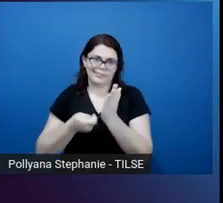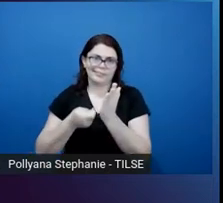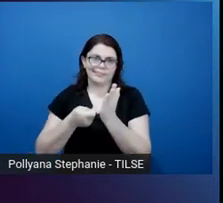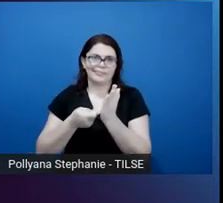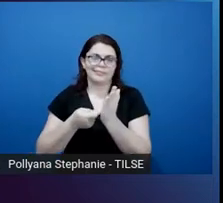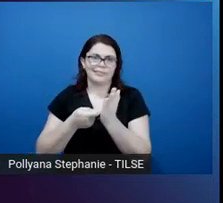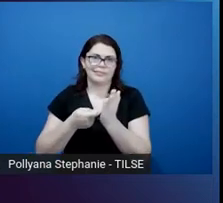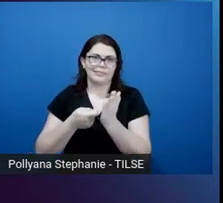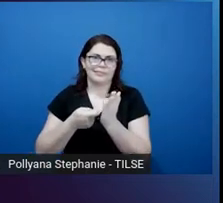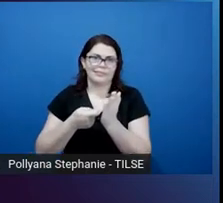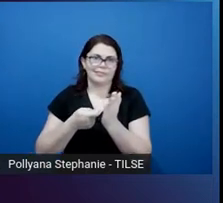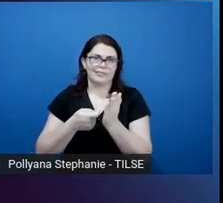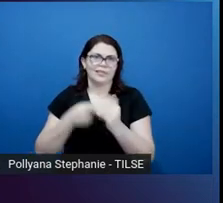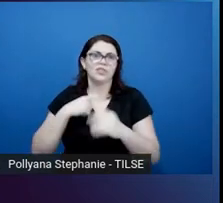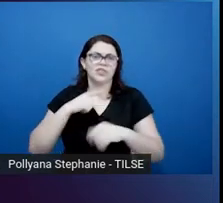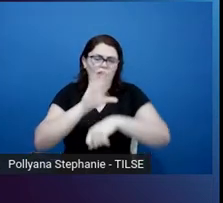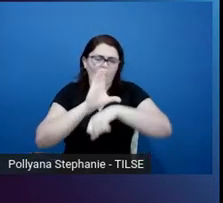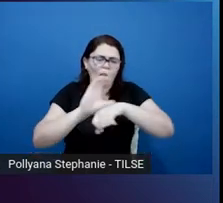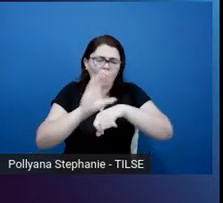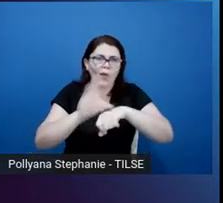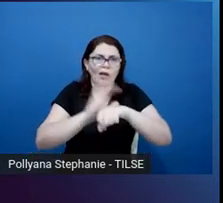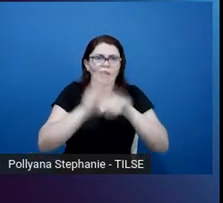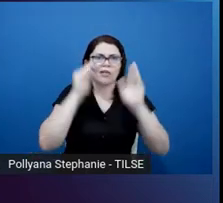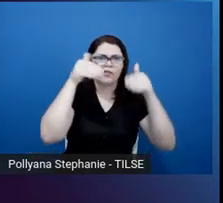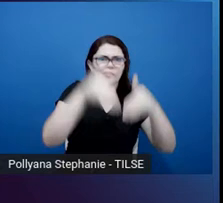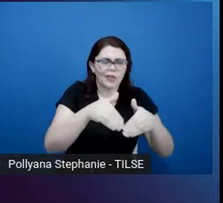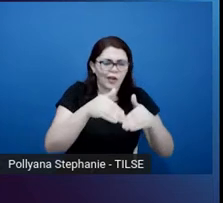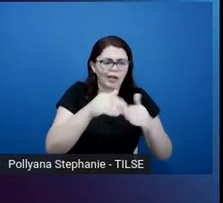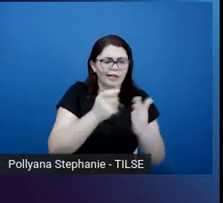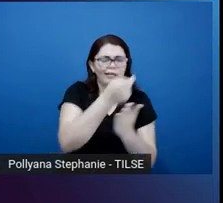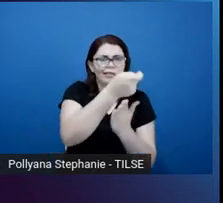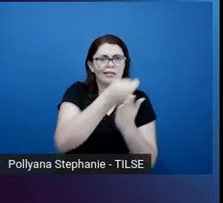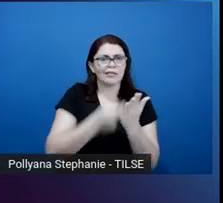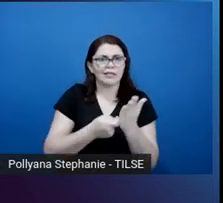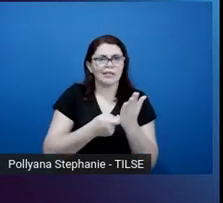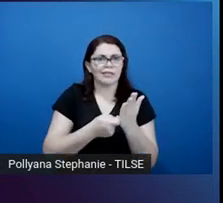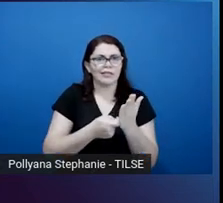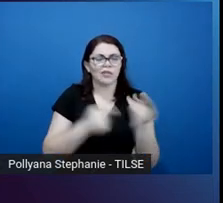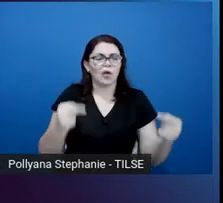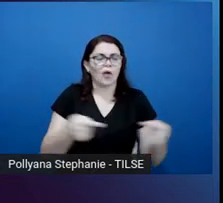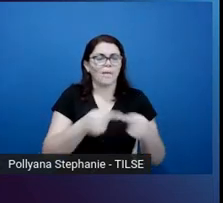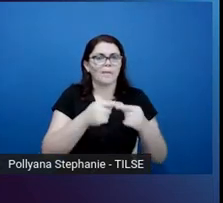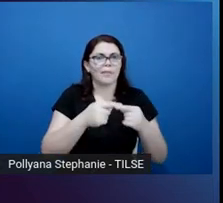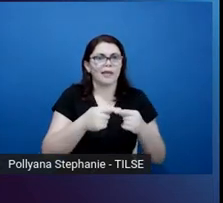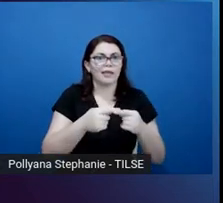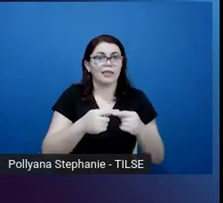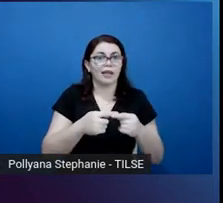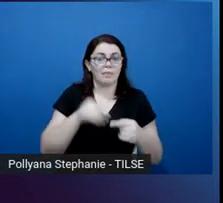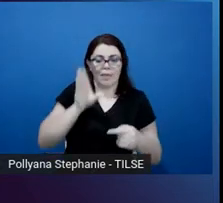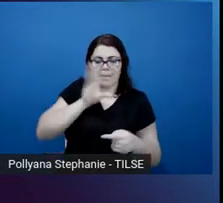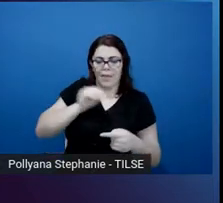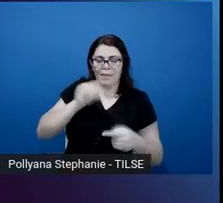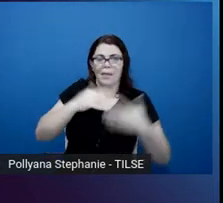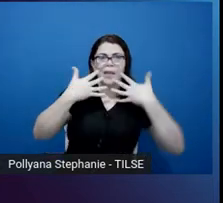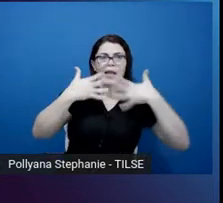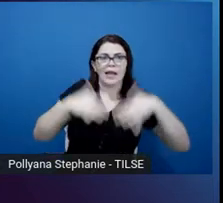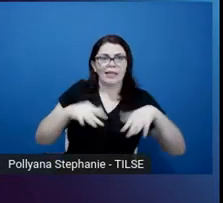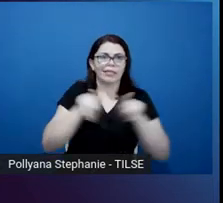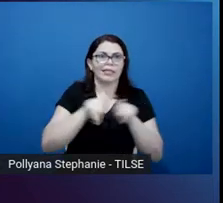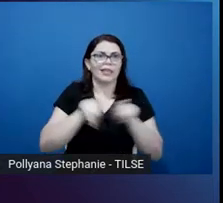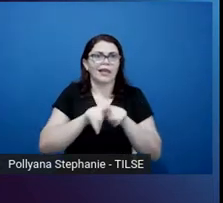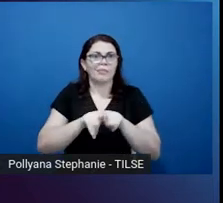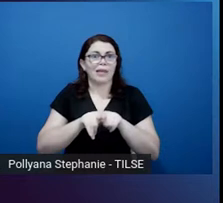we had courses that addressed writing for native speakers and also non-native